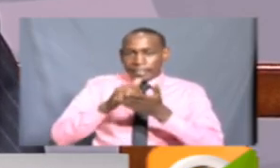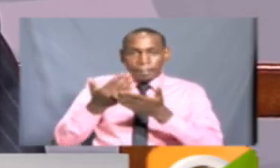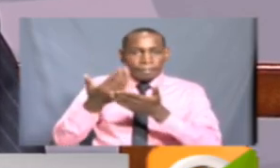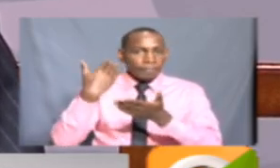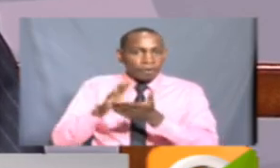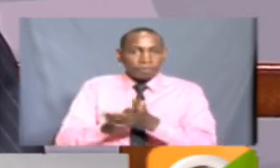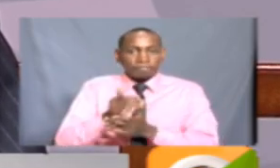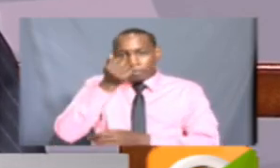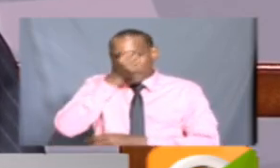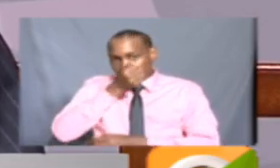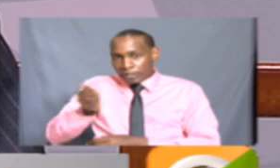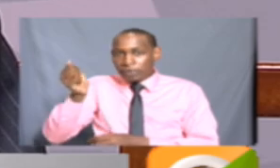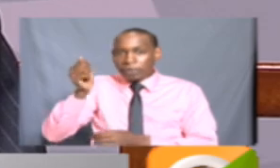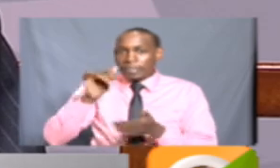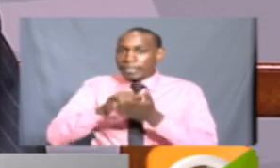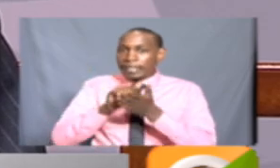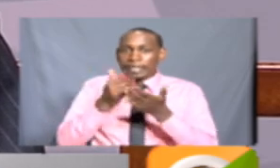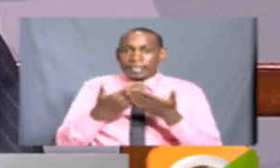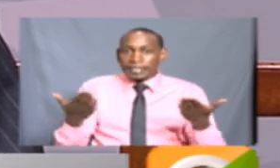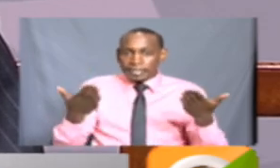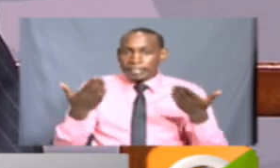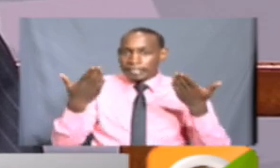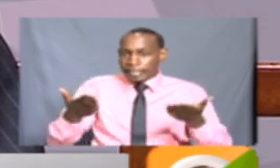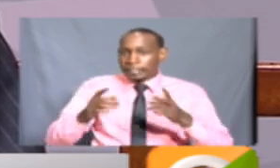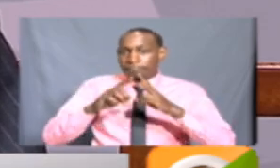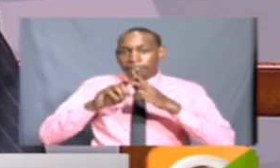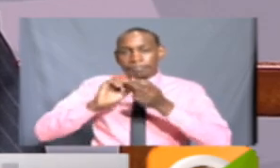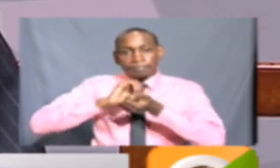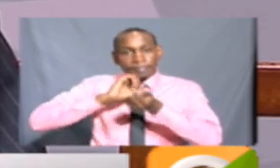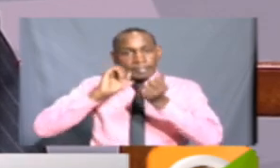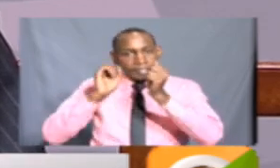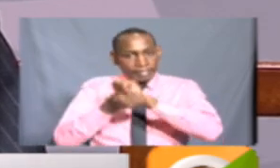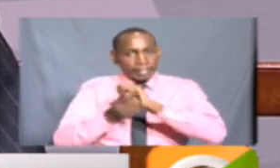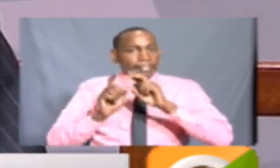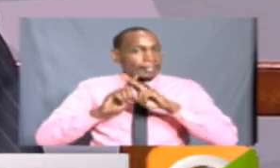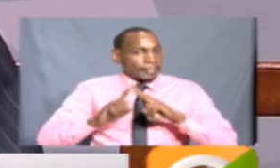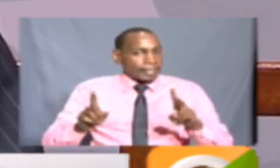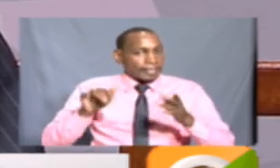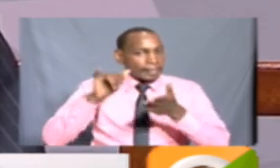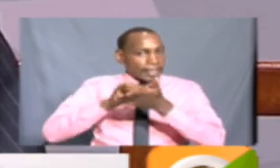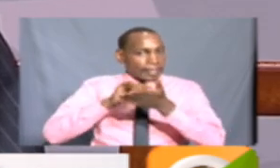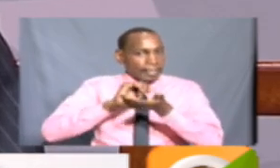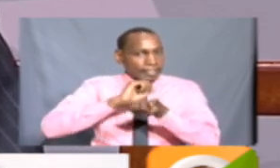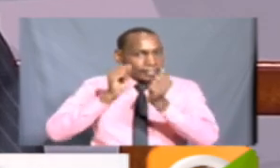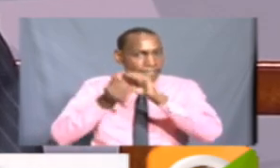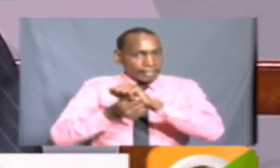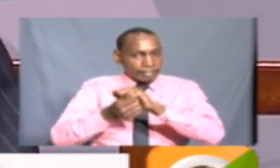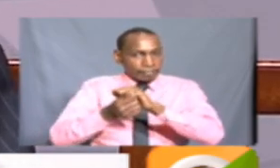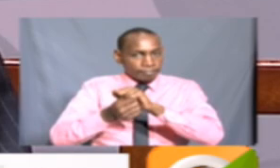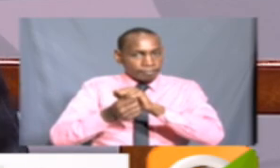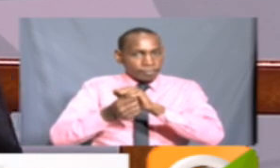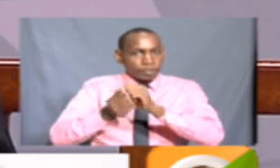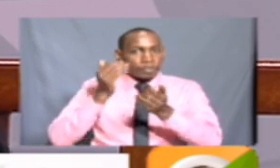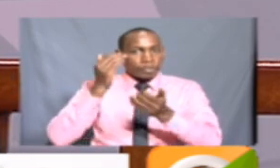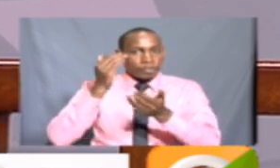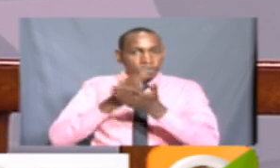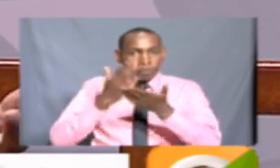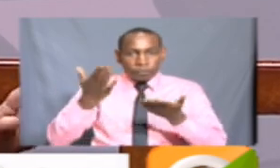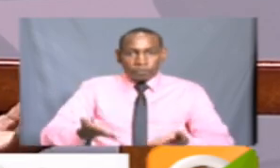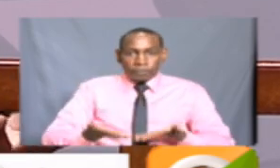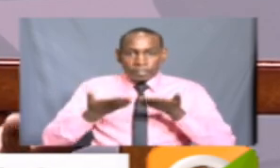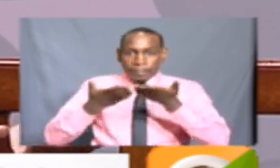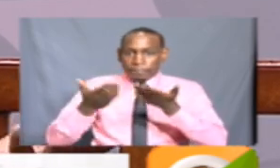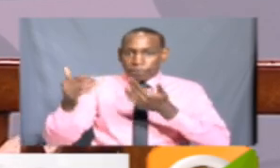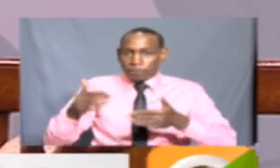them for granted that things are beginning to change, and that change does provide a